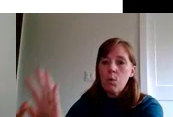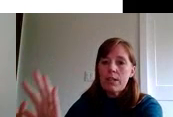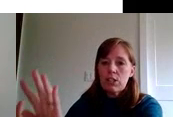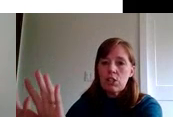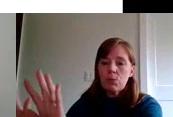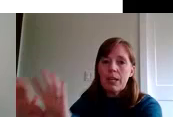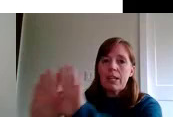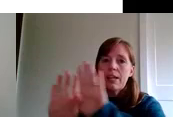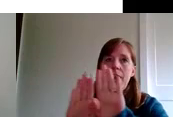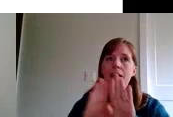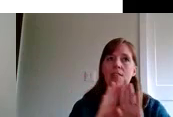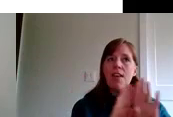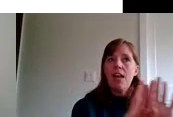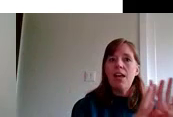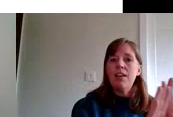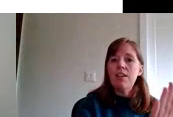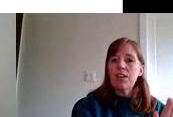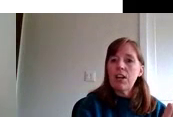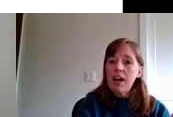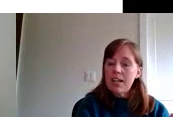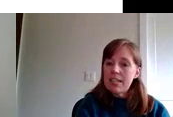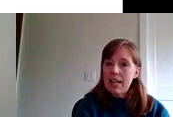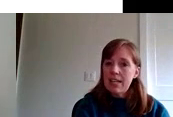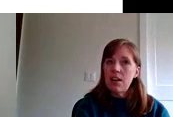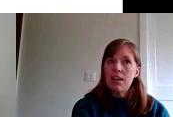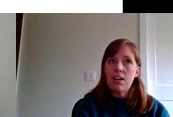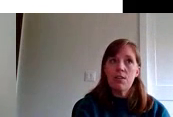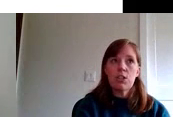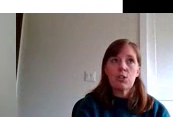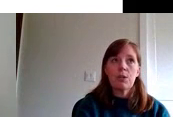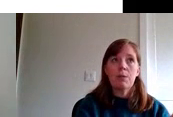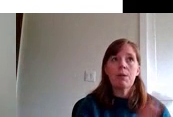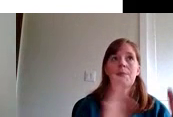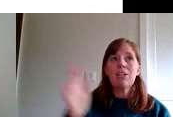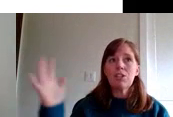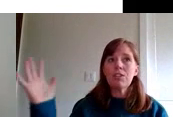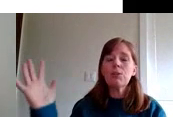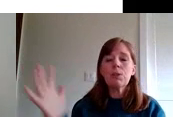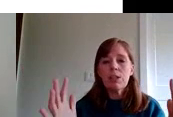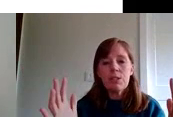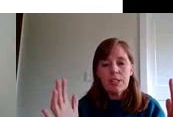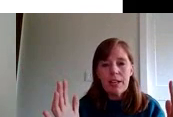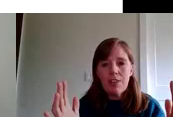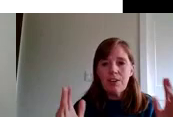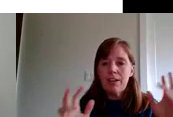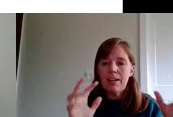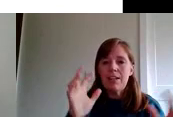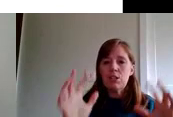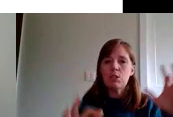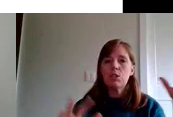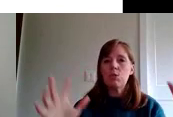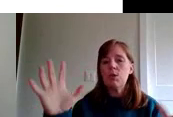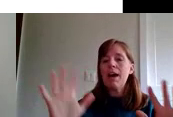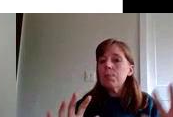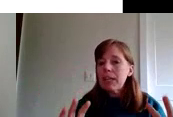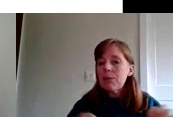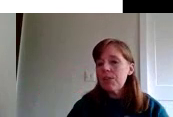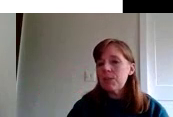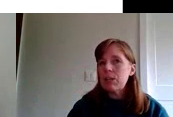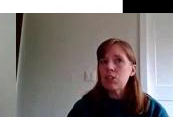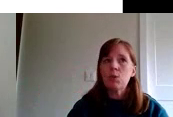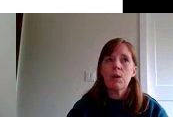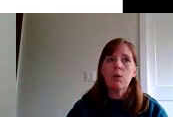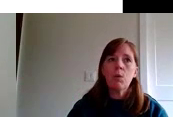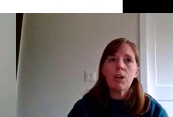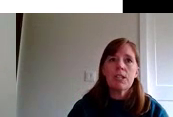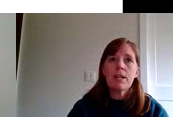interpreter on one screen and then the content on another screen, but make sure they're really close together, and just, you have to play